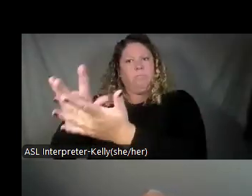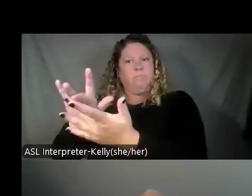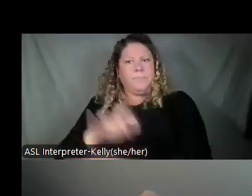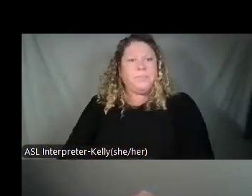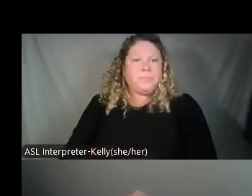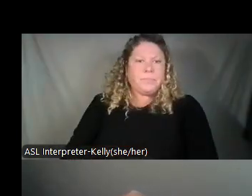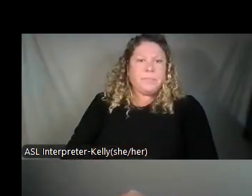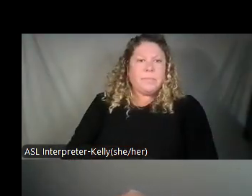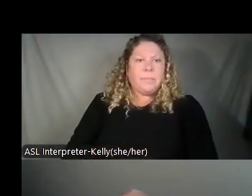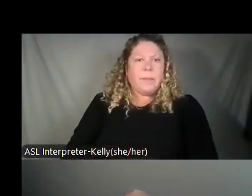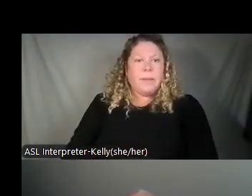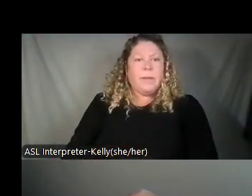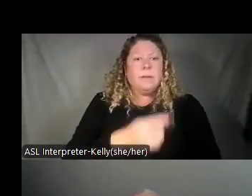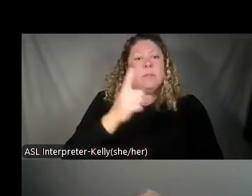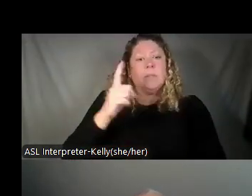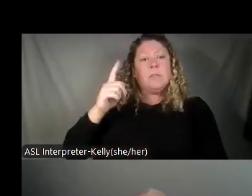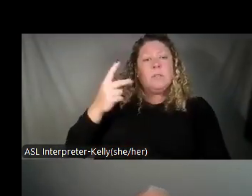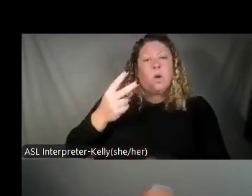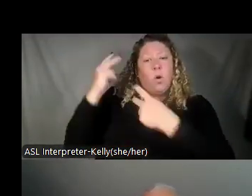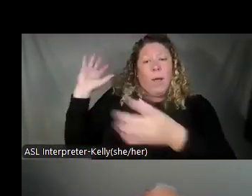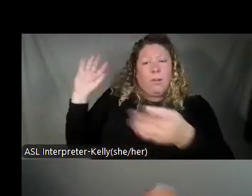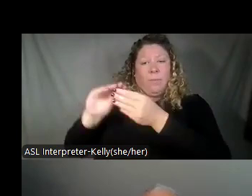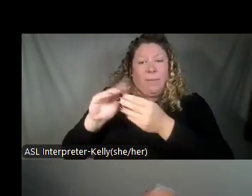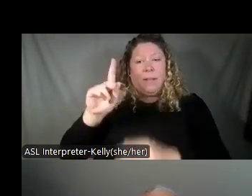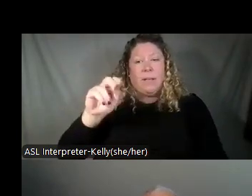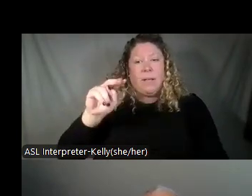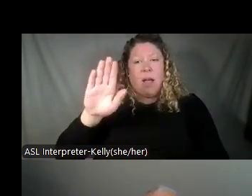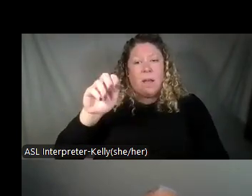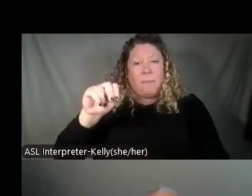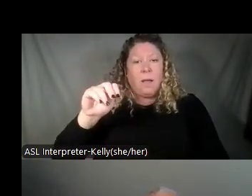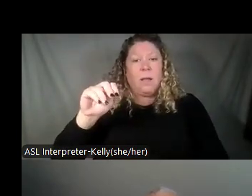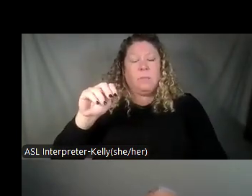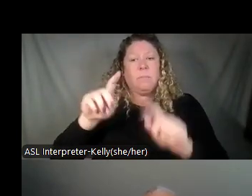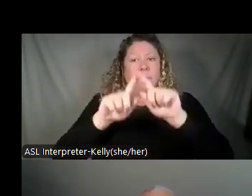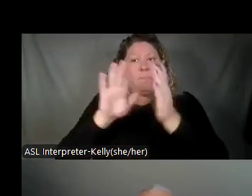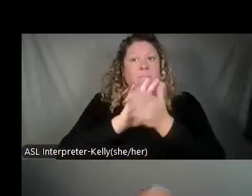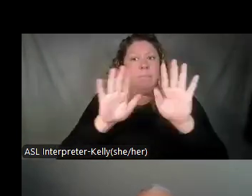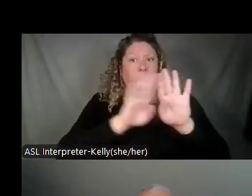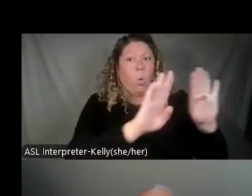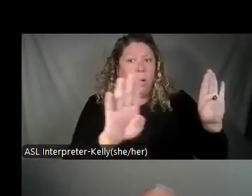A retrospective Kanban board, this is something I embedded in the worksheet, is a way